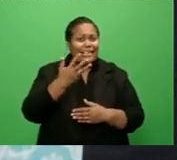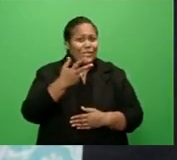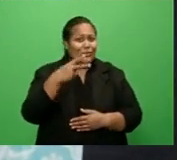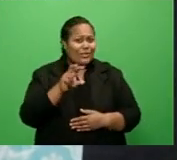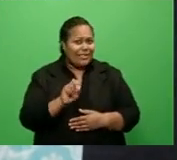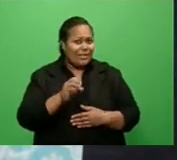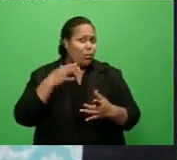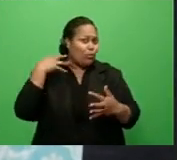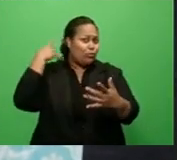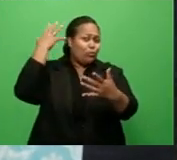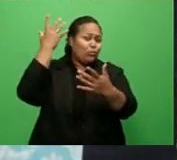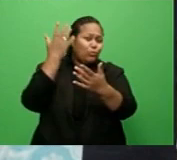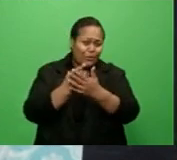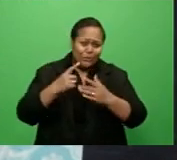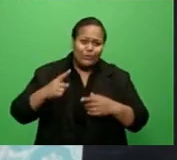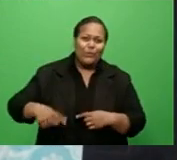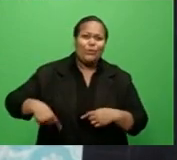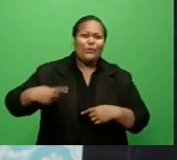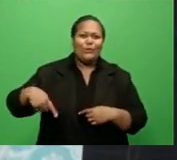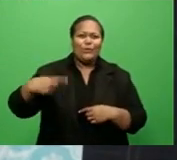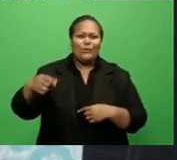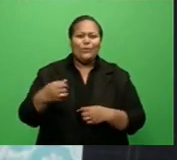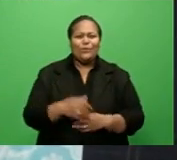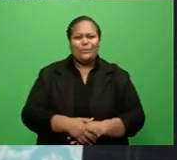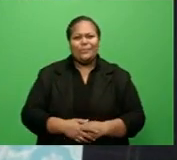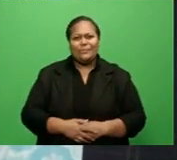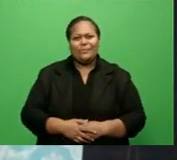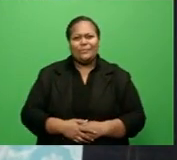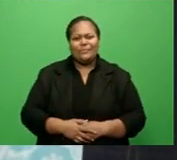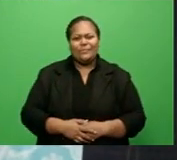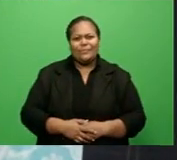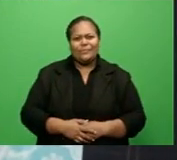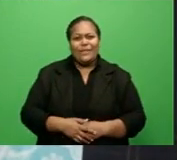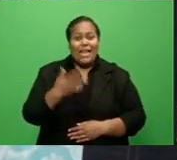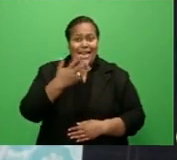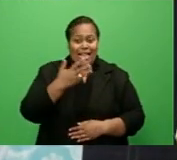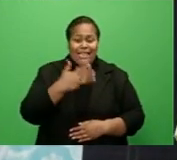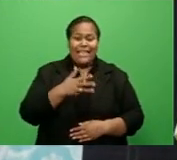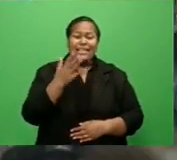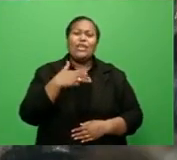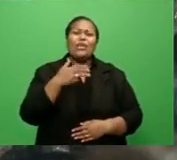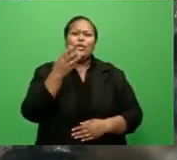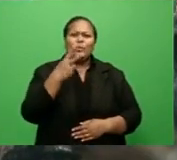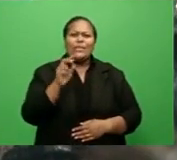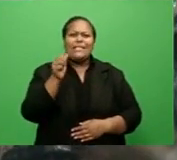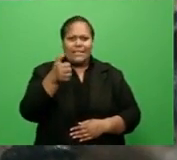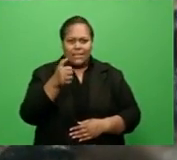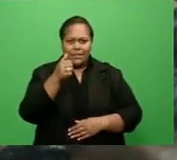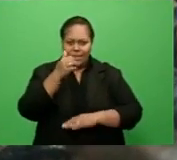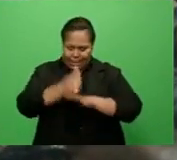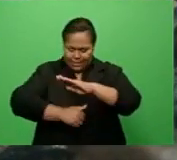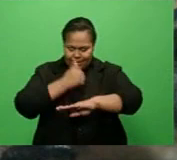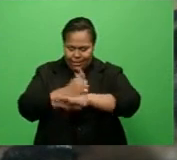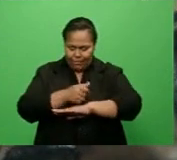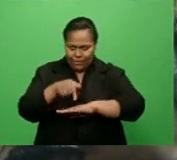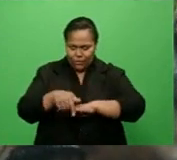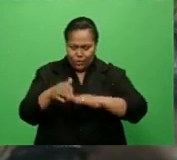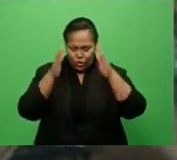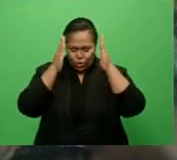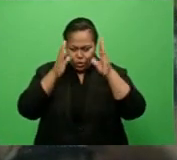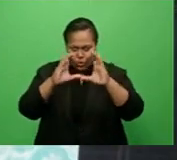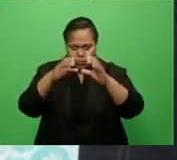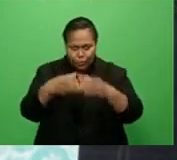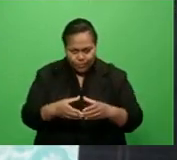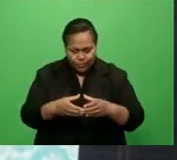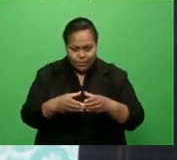legacy continued, and in 1926, he gave birth to Sangam. The COVID-19 pandemic has